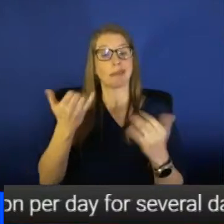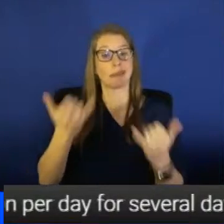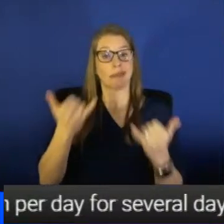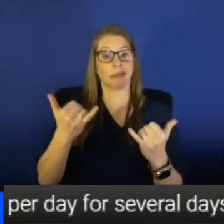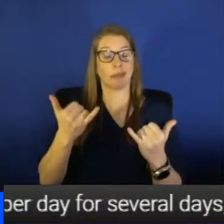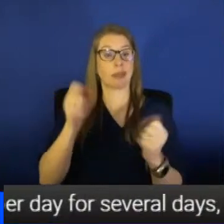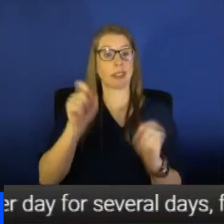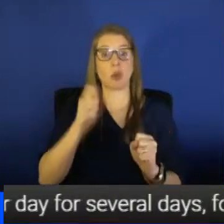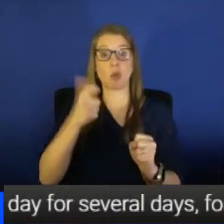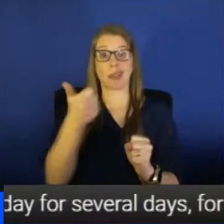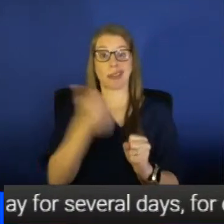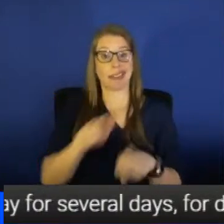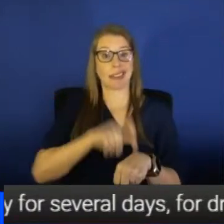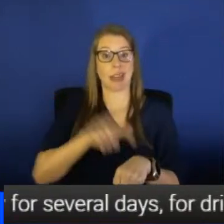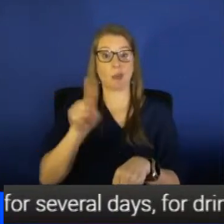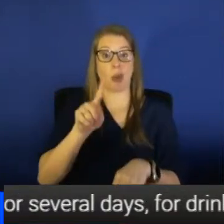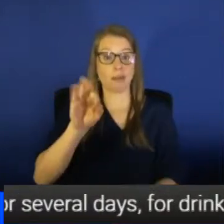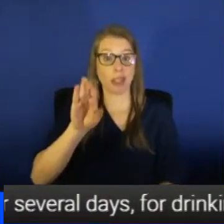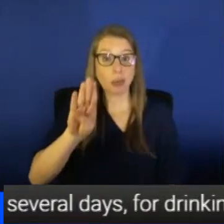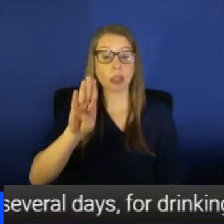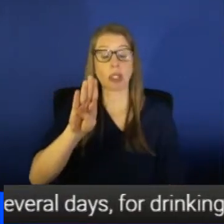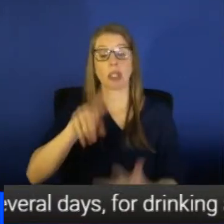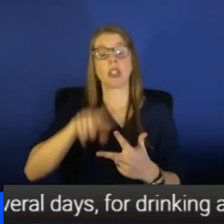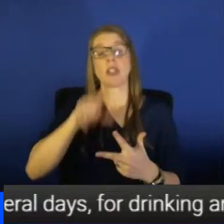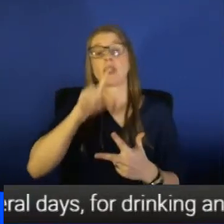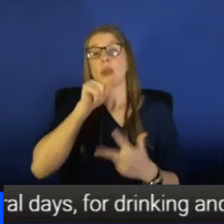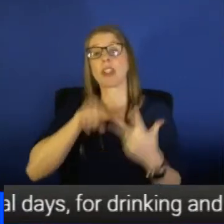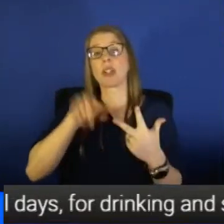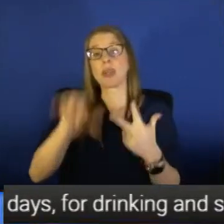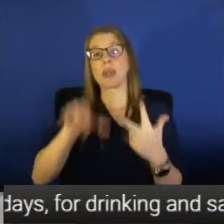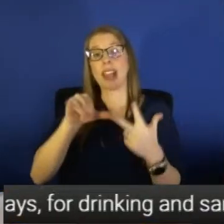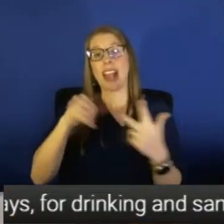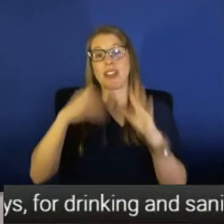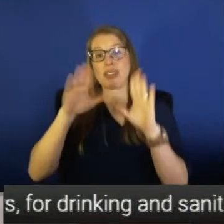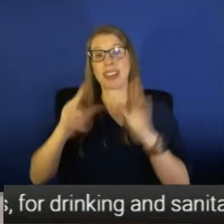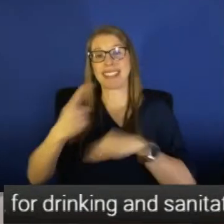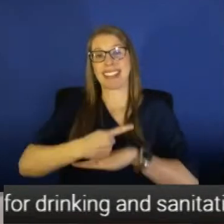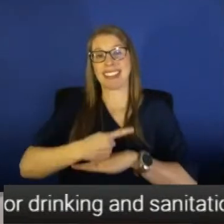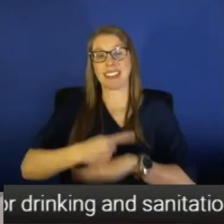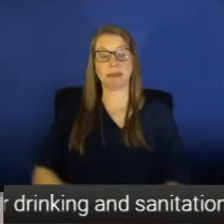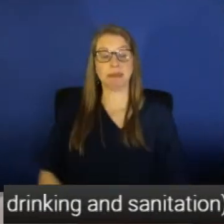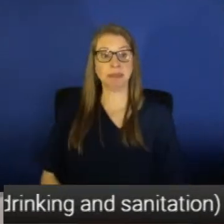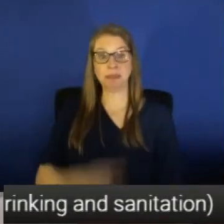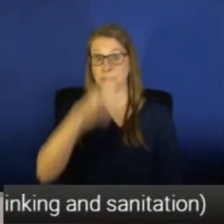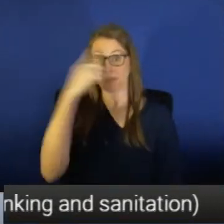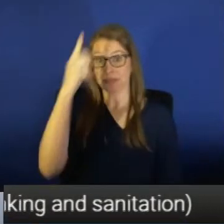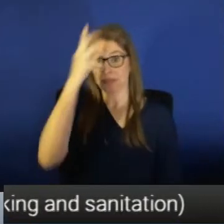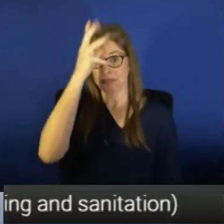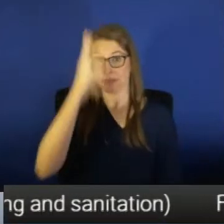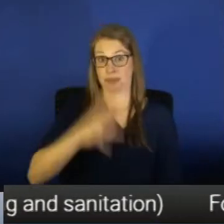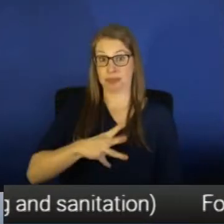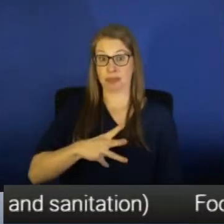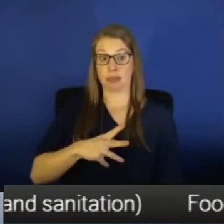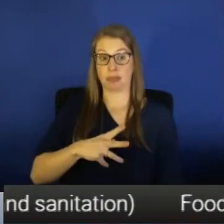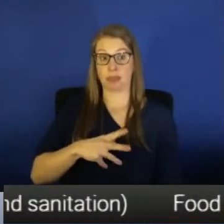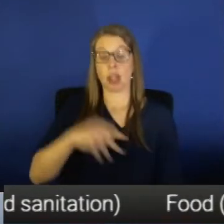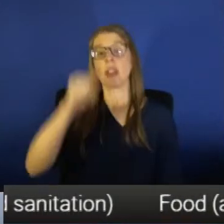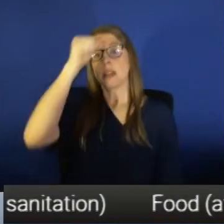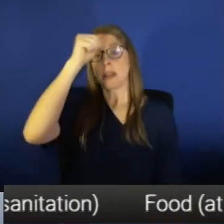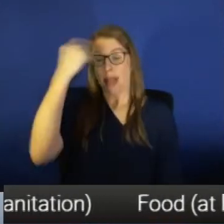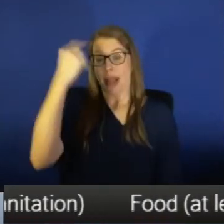by logging on to Facebook, Twitter, and on YouTube. Have a great day. Black women are 3 times more likely to die